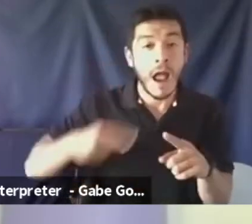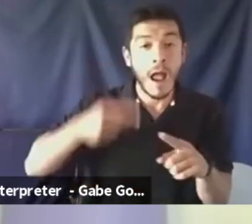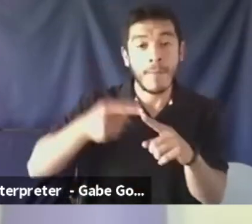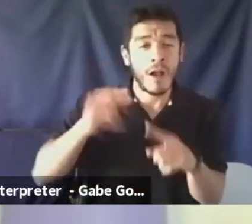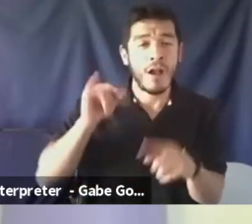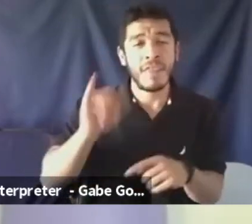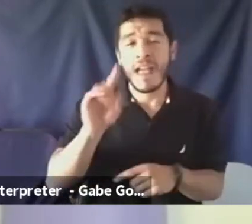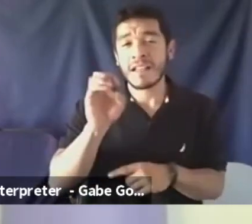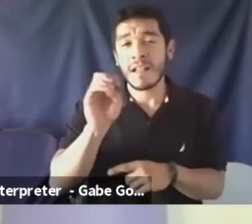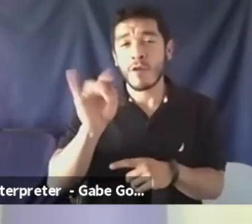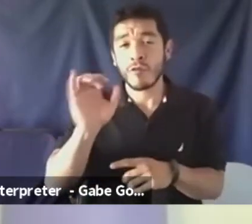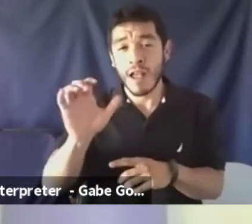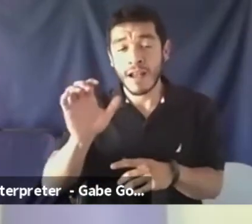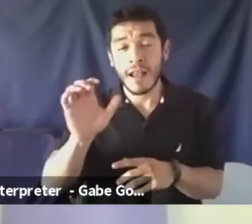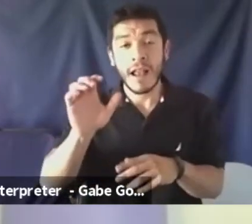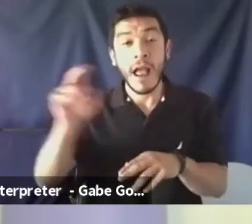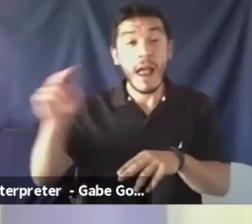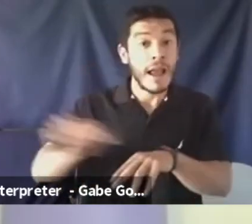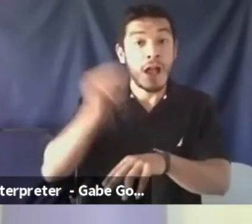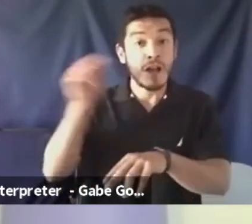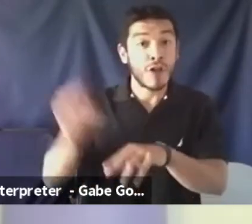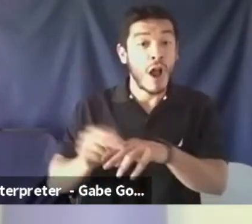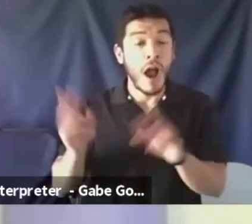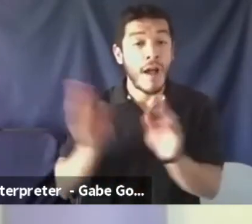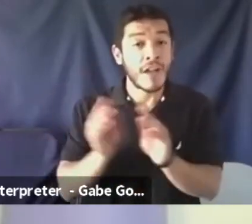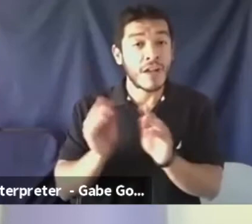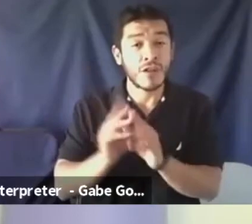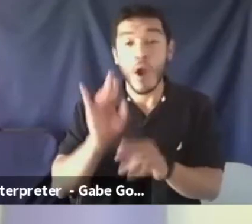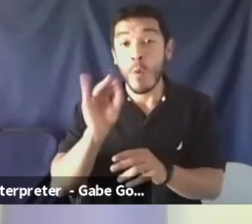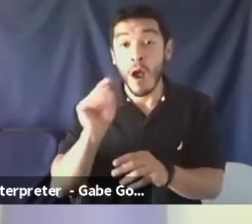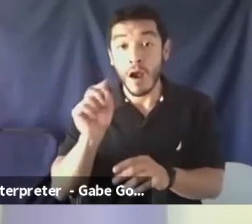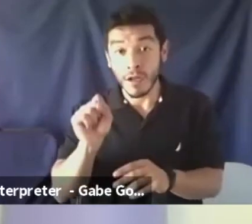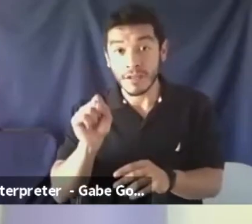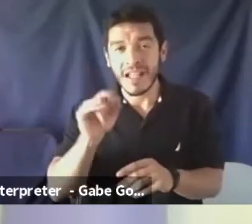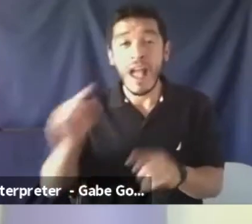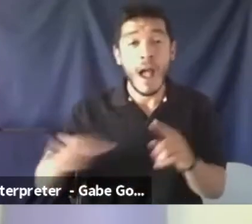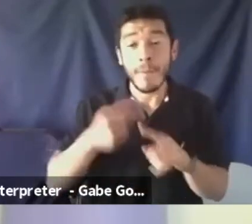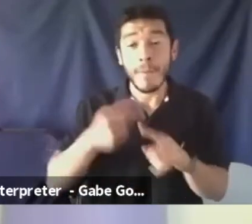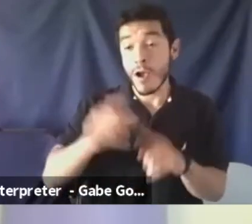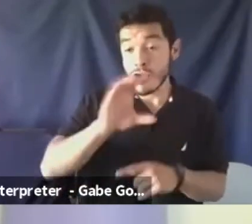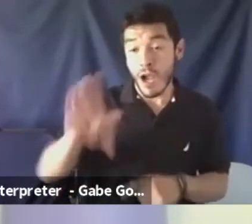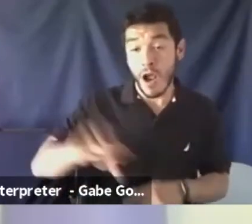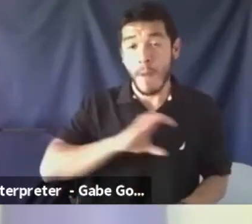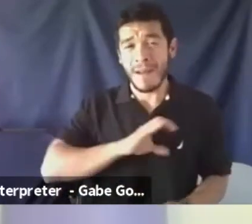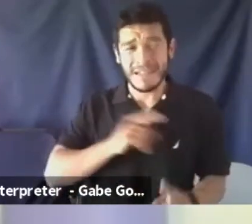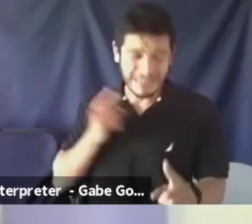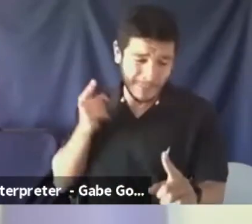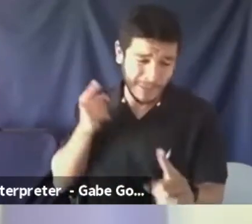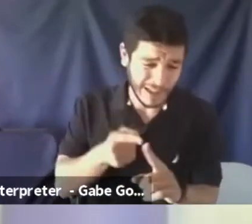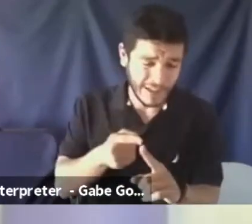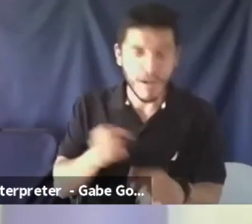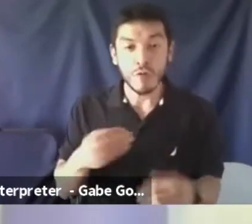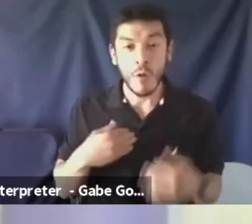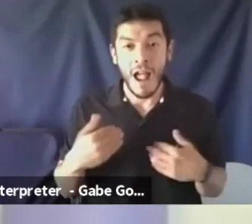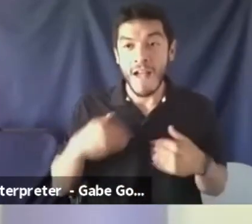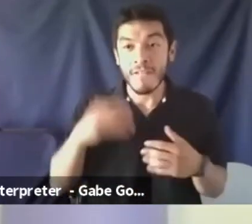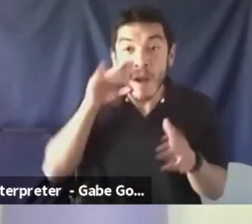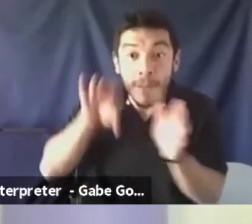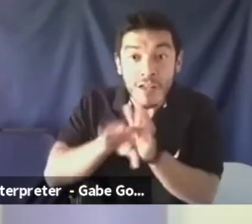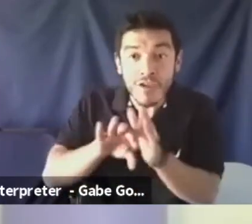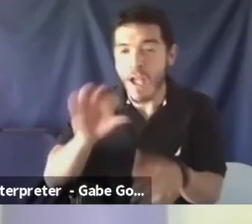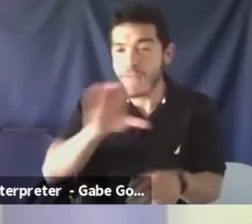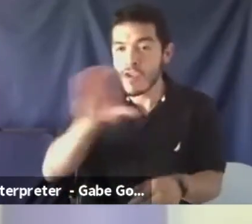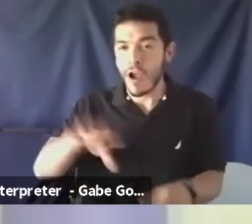Democratic National Convention riots and stuff like that. And it's about Chicago police specifically. So I have imagery of Chicago police like beating people